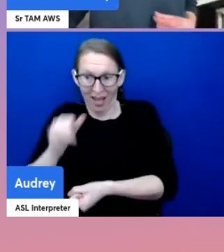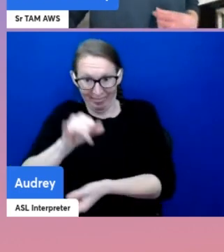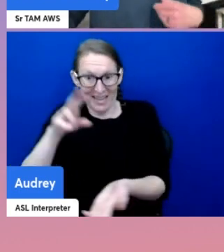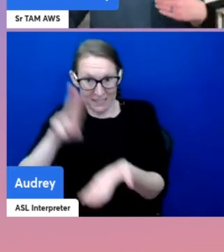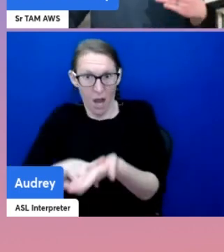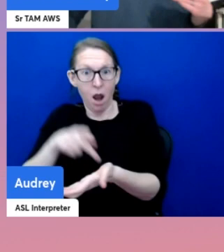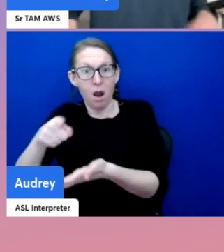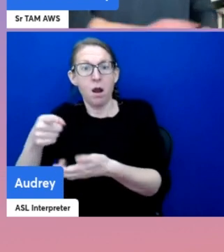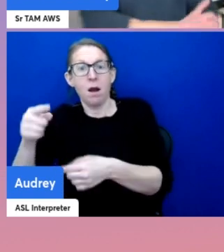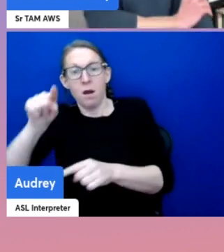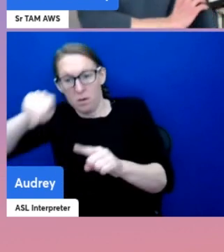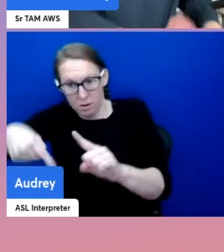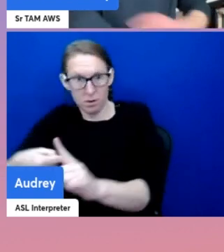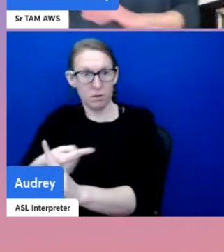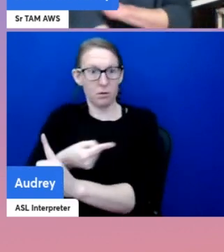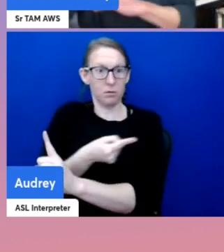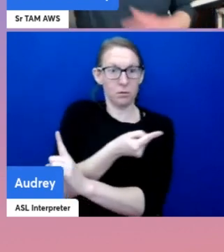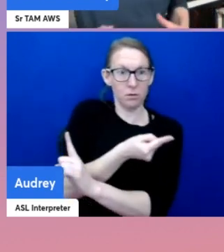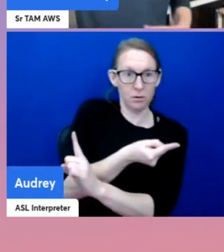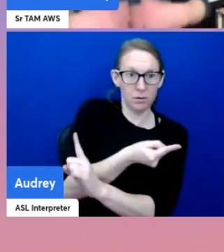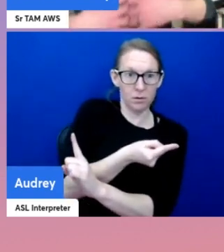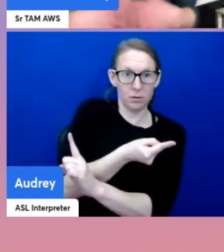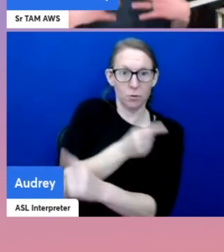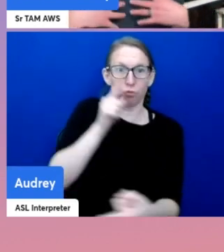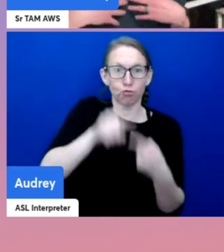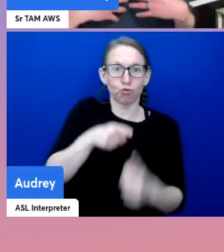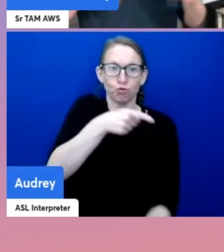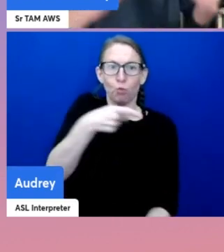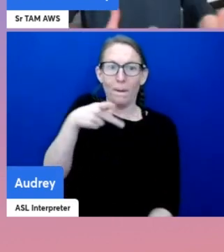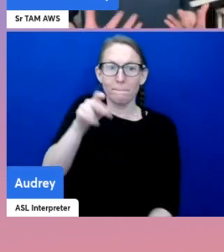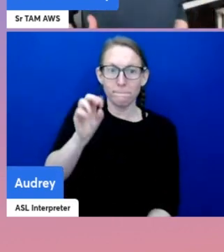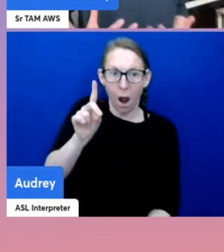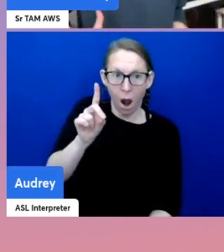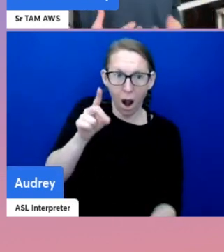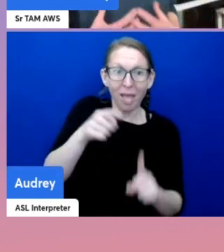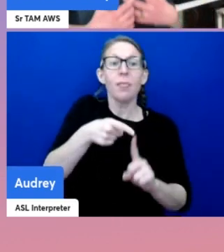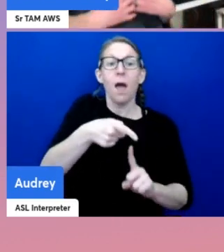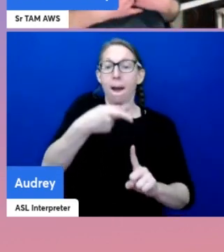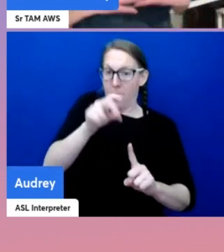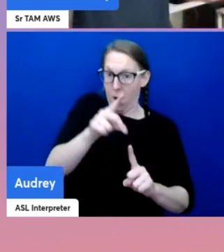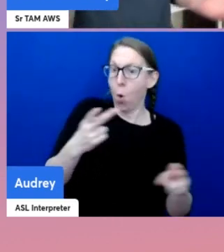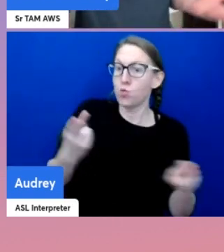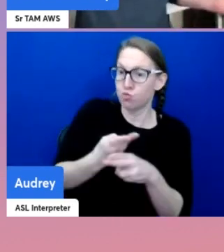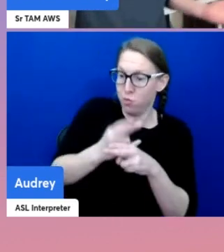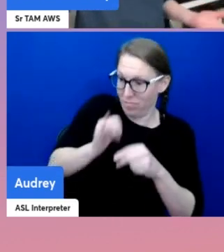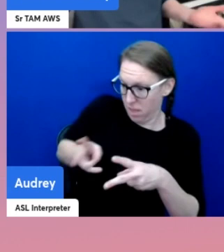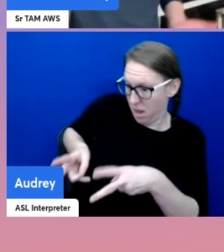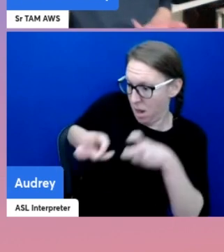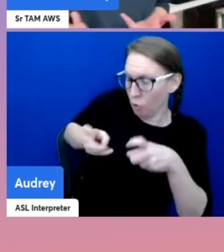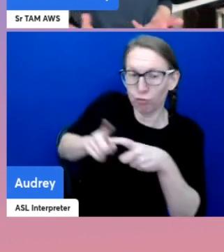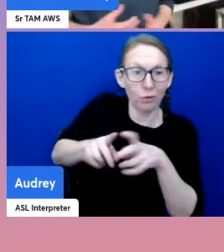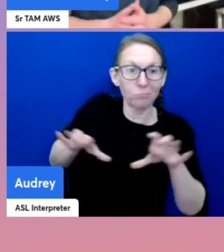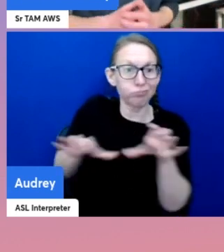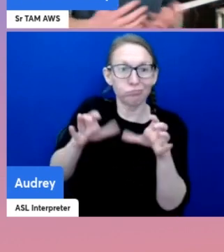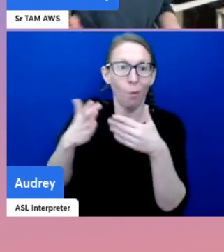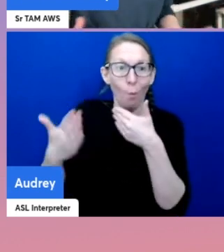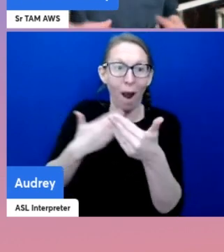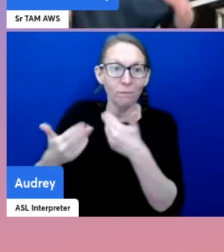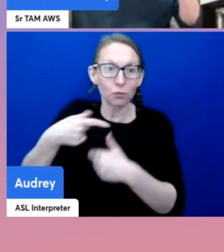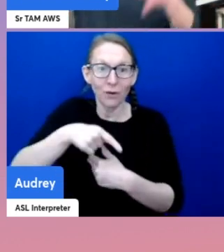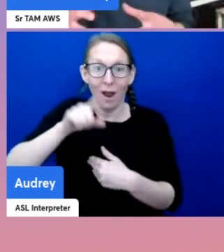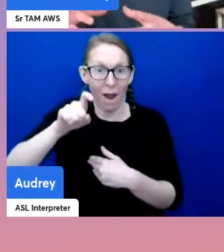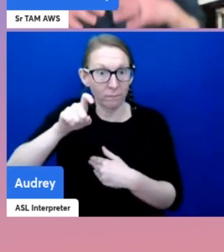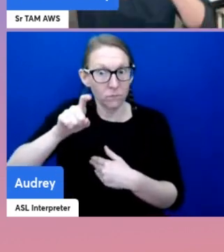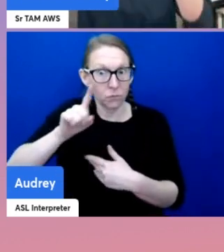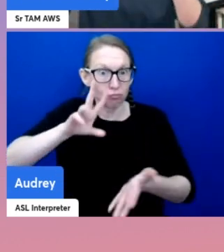role directly to the pod. The pod can then use those credentials to perform whatever actions it